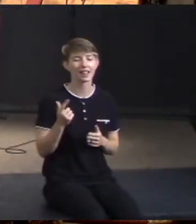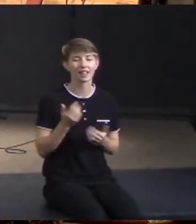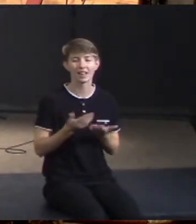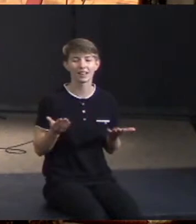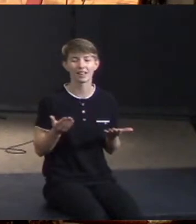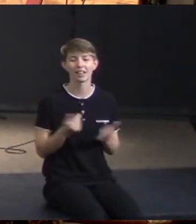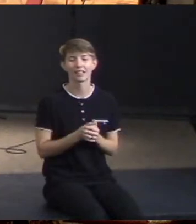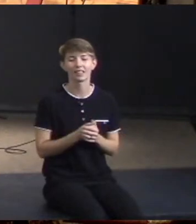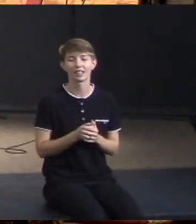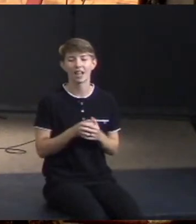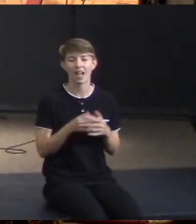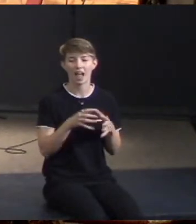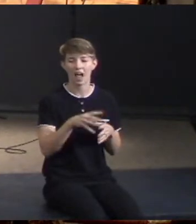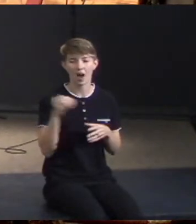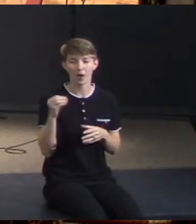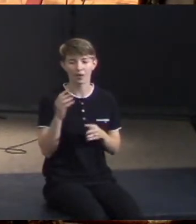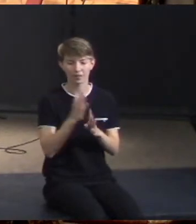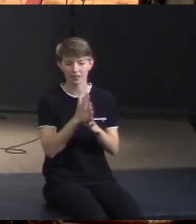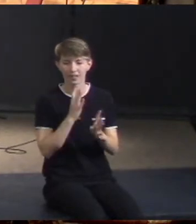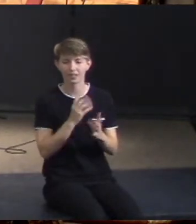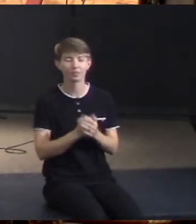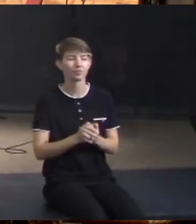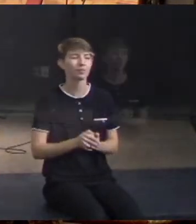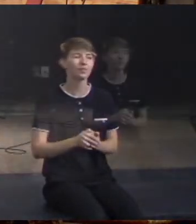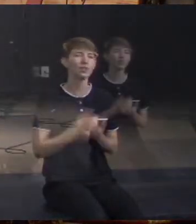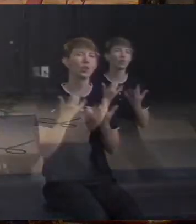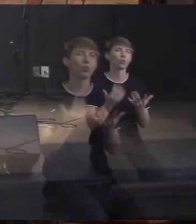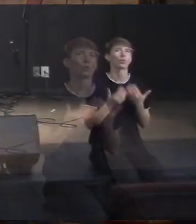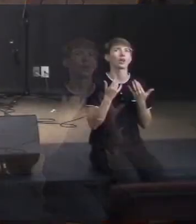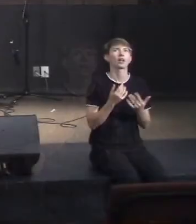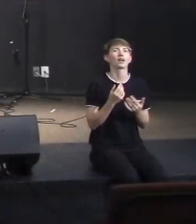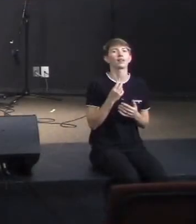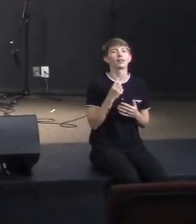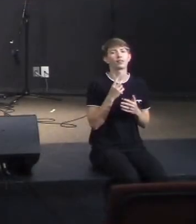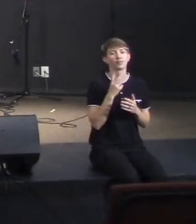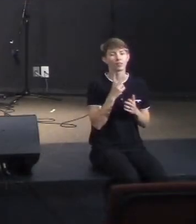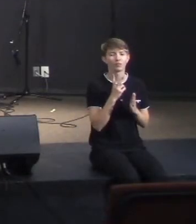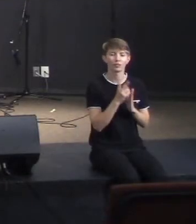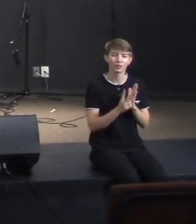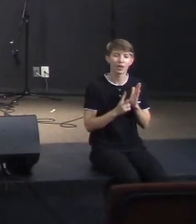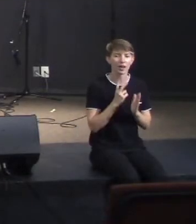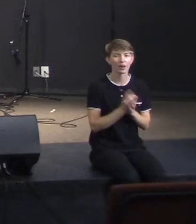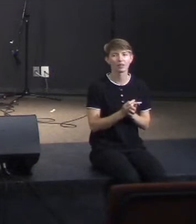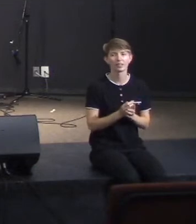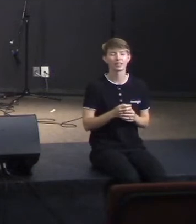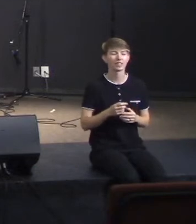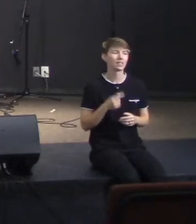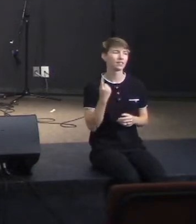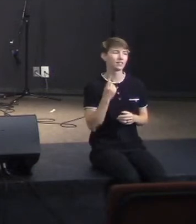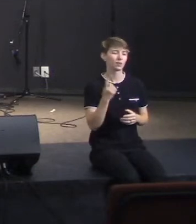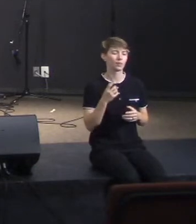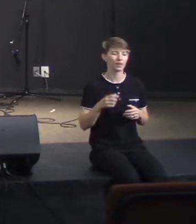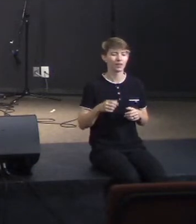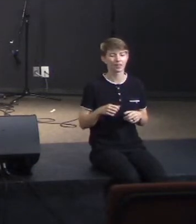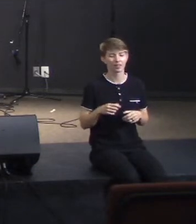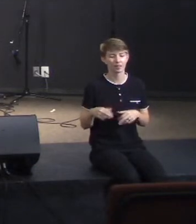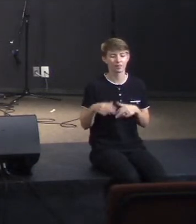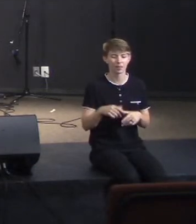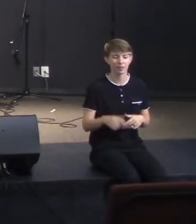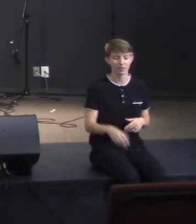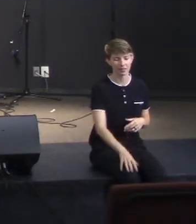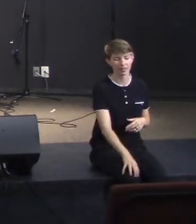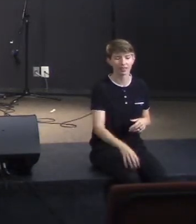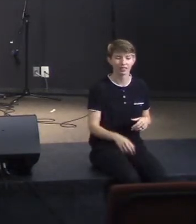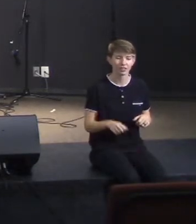Plus, when you've waited a couple hours and you see someone coming up in one of those fake knee strollers, you know, they kind of come up and they kind of just go right ahead of you. You're